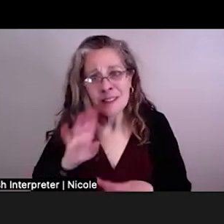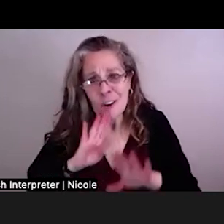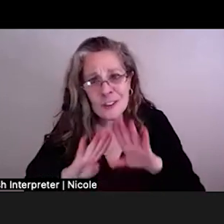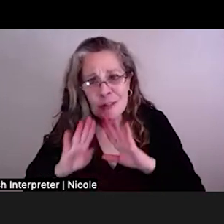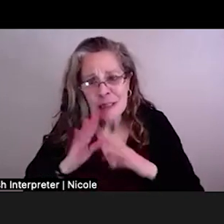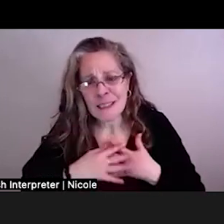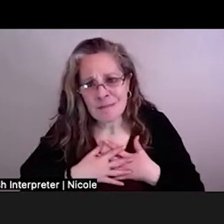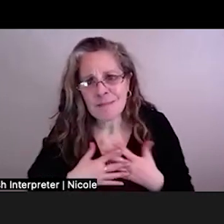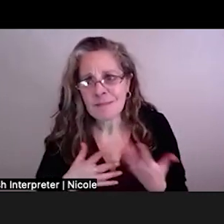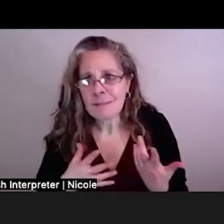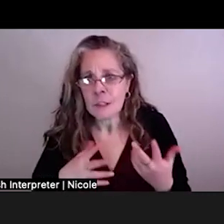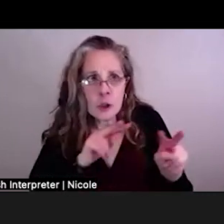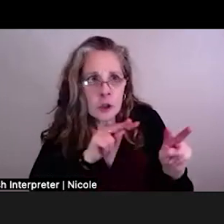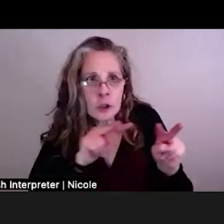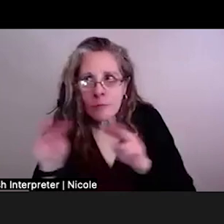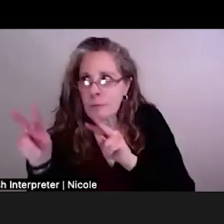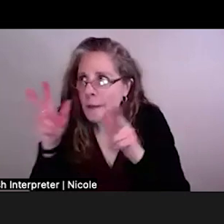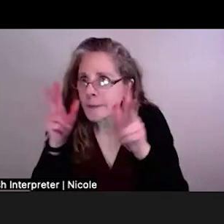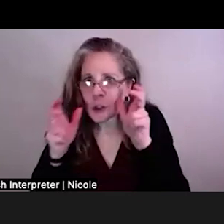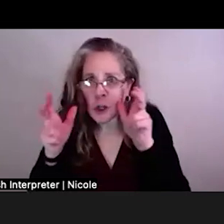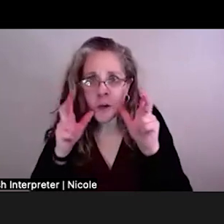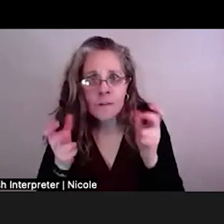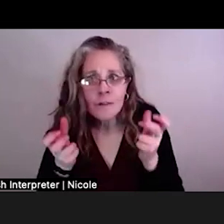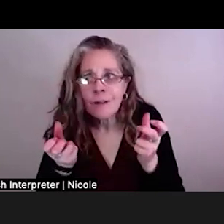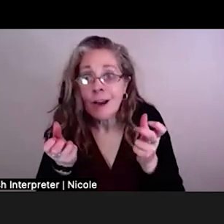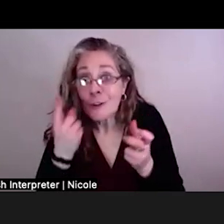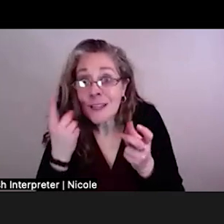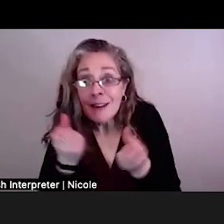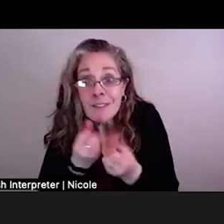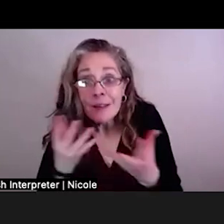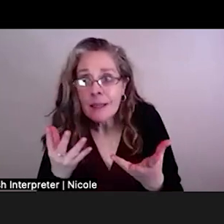everything, understand what's going on. But